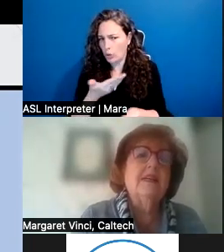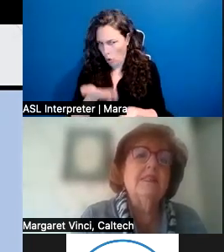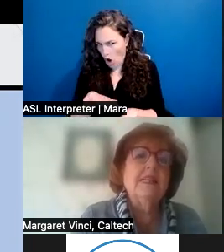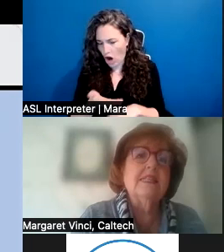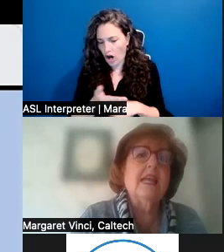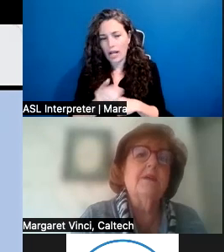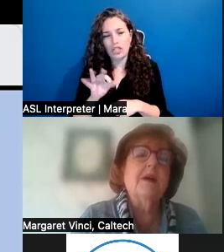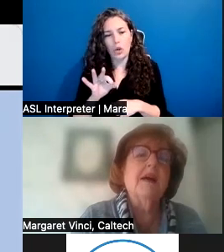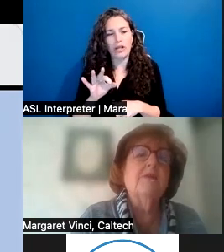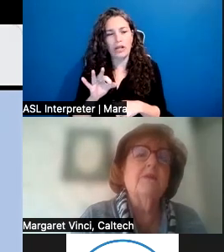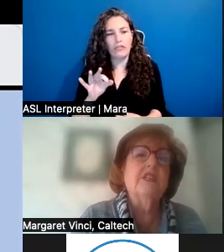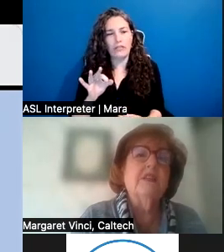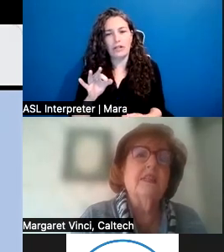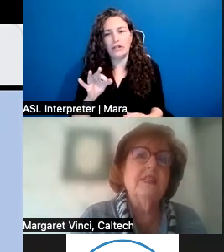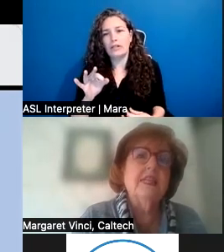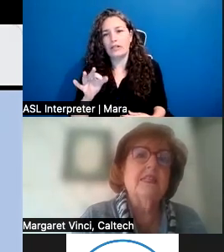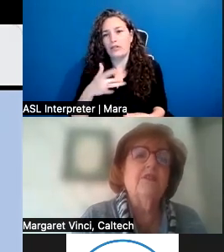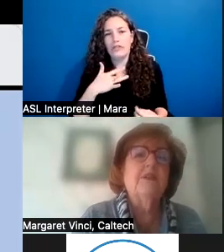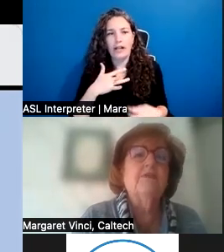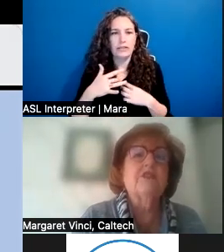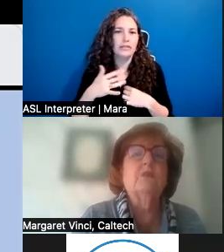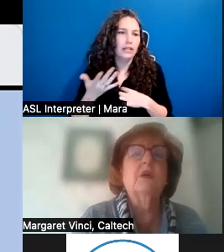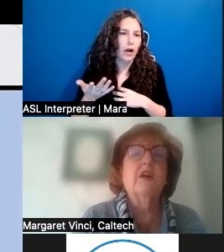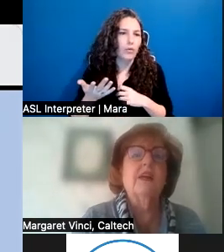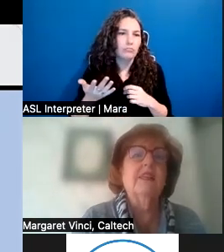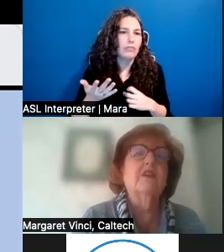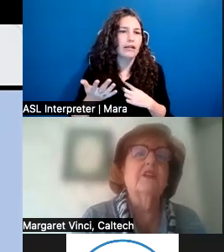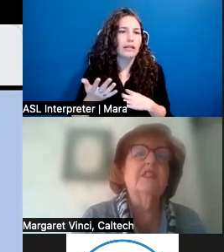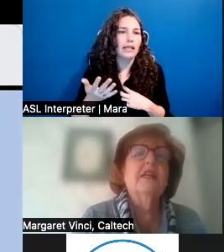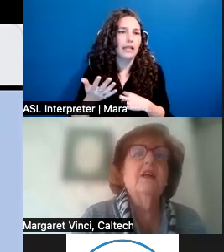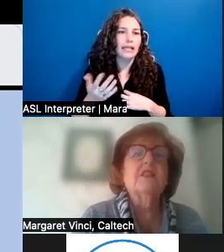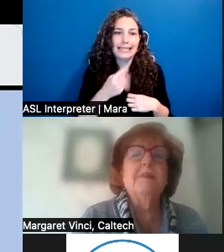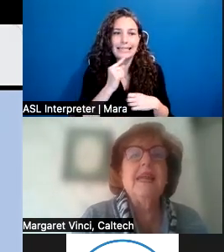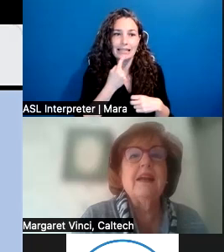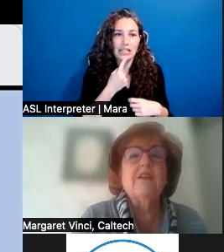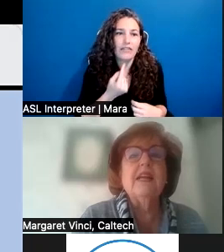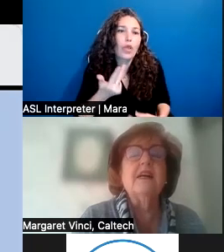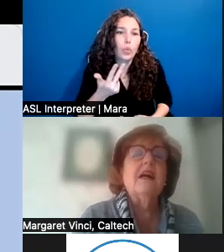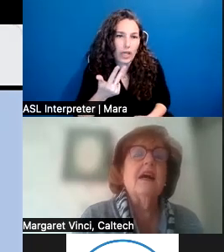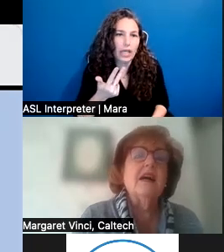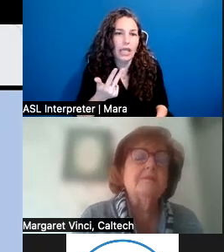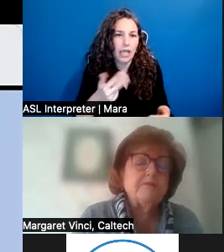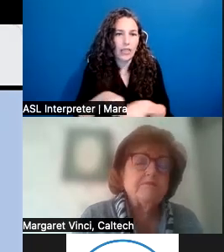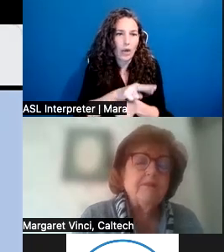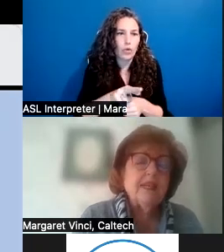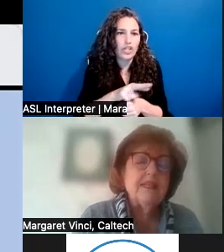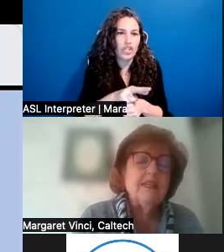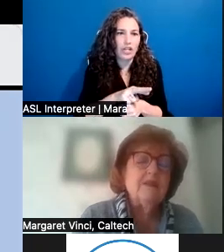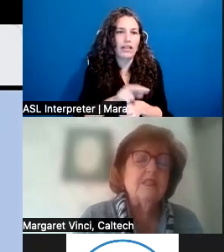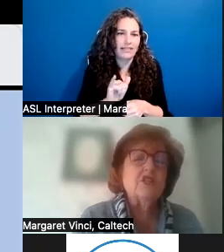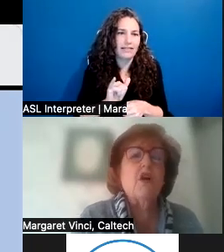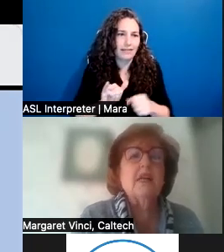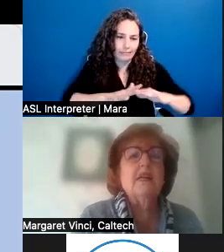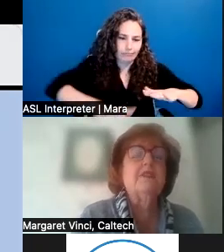that intensity MMI region of an intensity 3 threshold would have gotten that alert. Of course, the Bay Area,